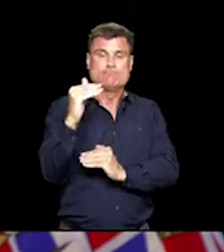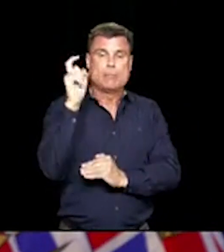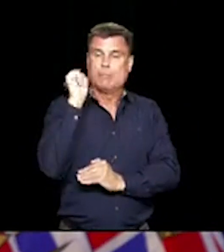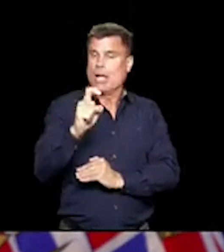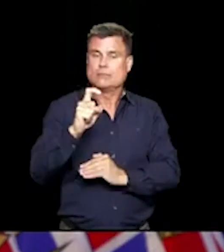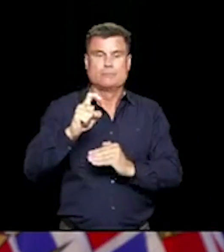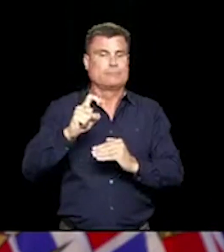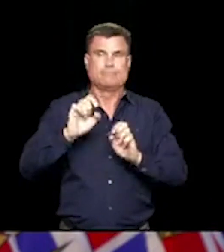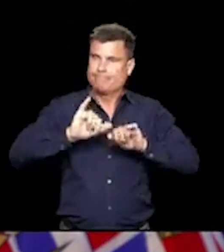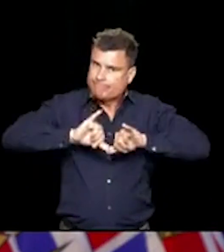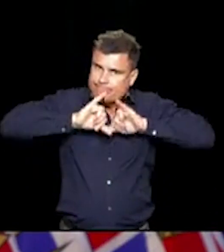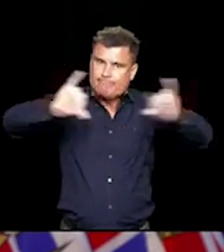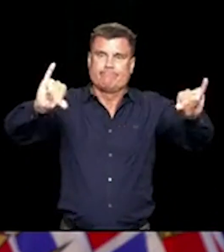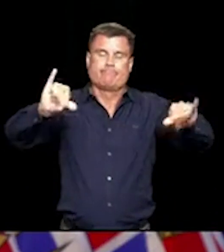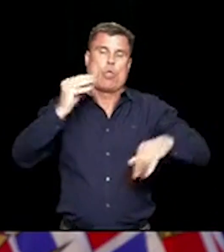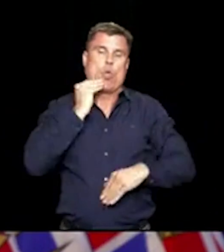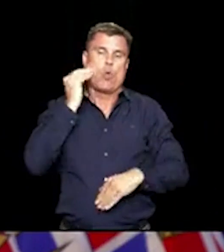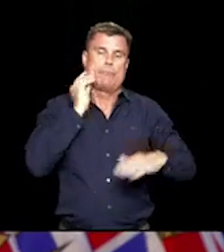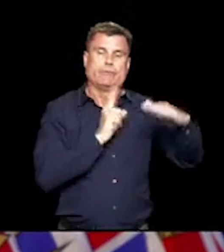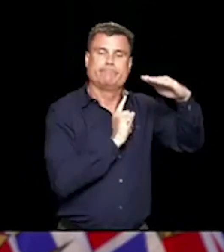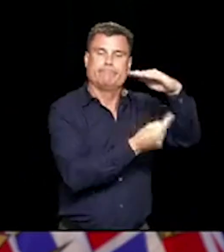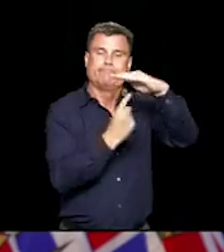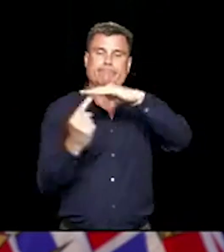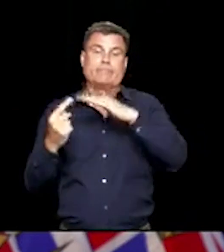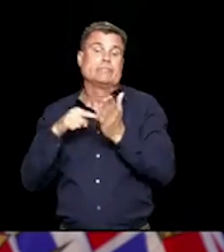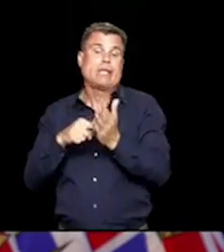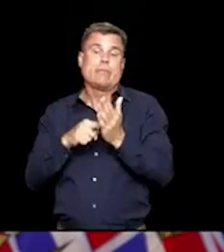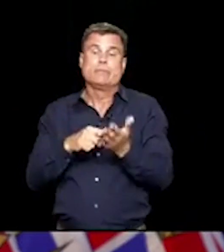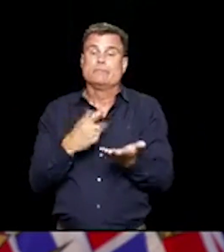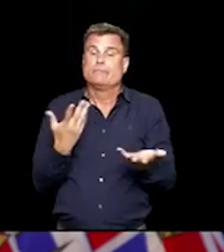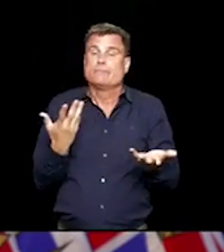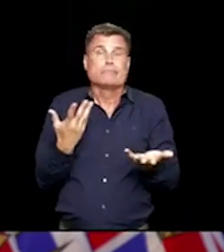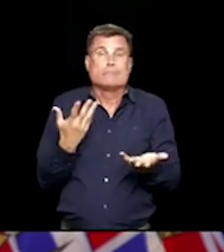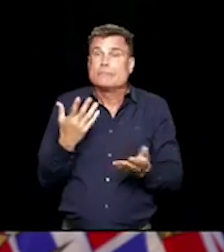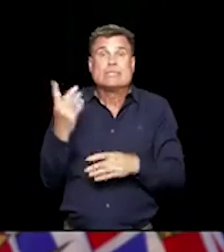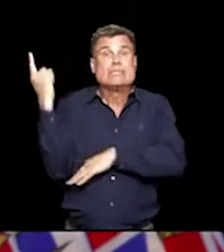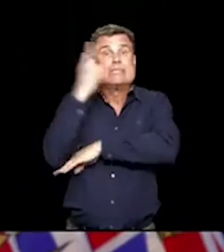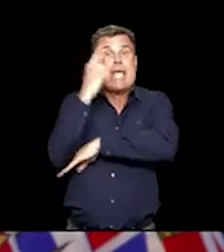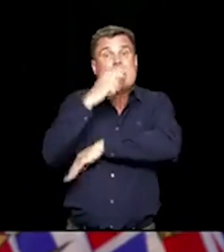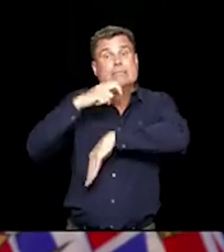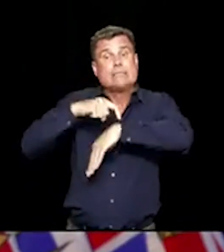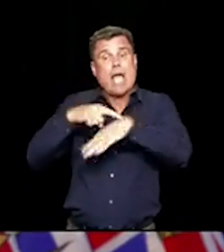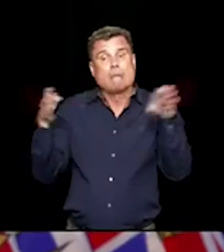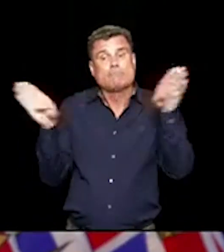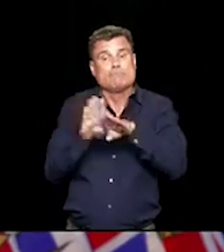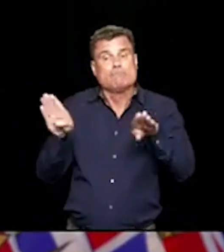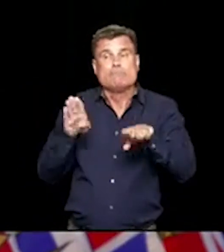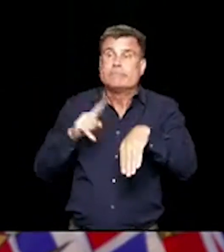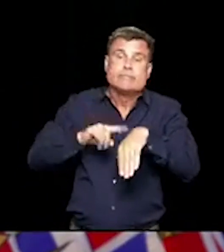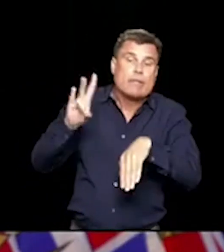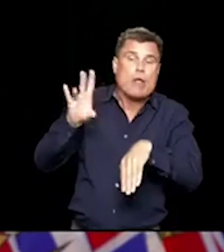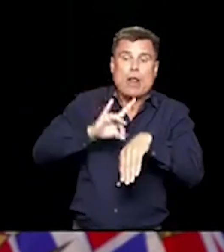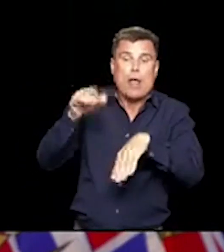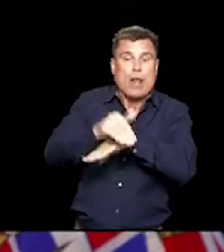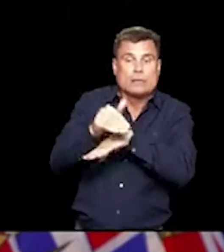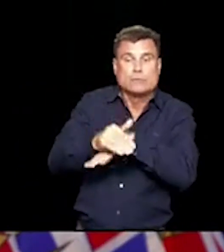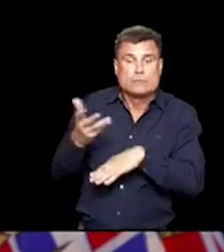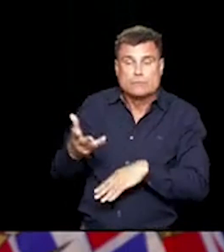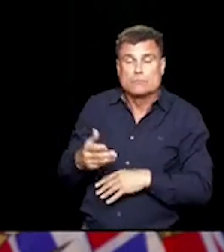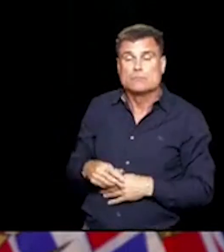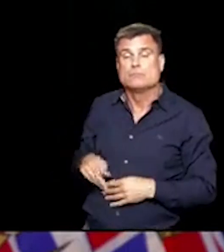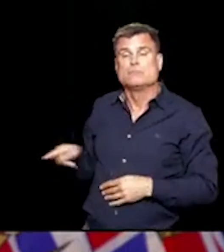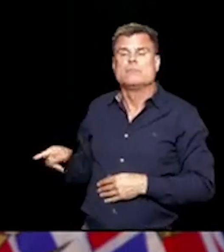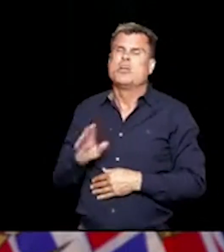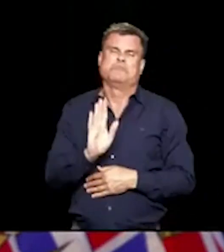to people spending time outdoors and socializing? Actually, the curfew is not something we had